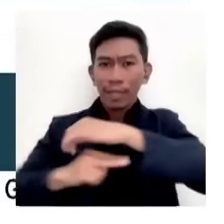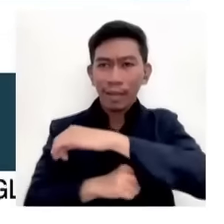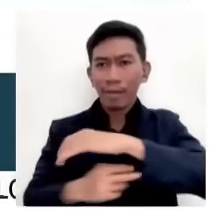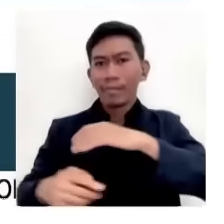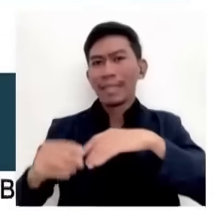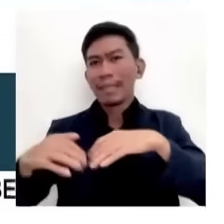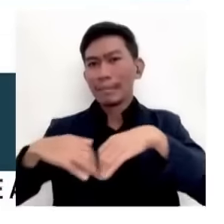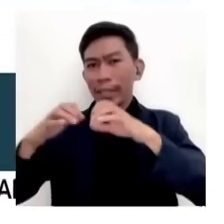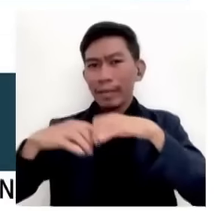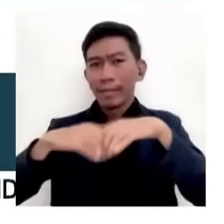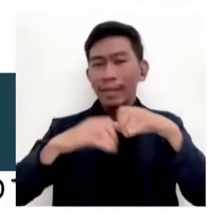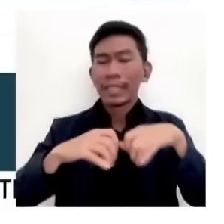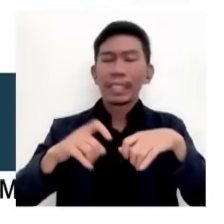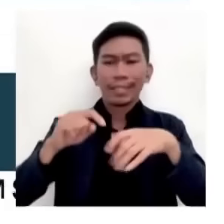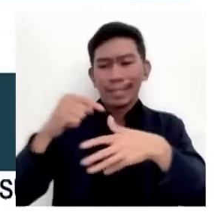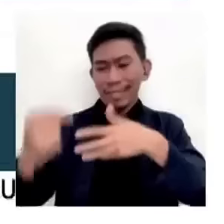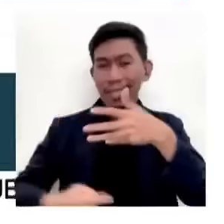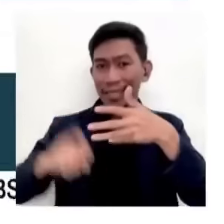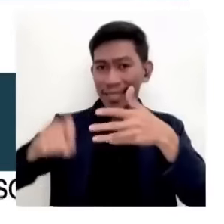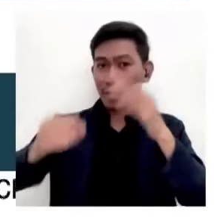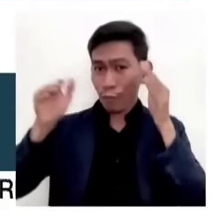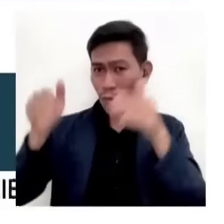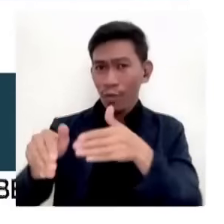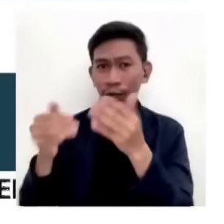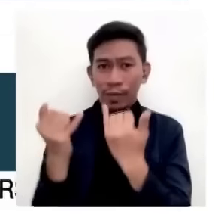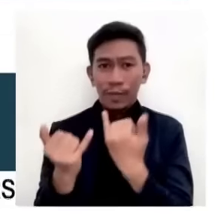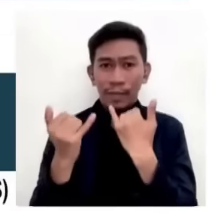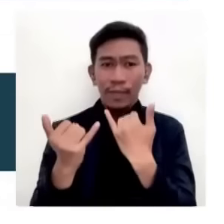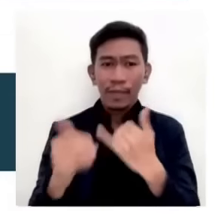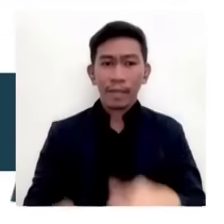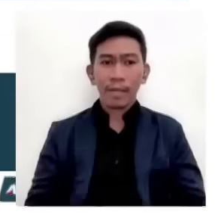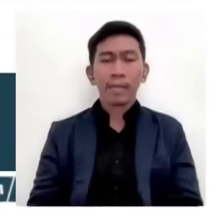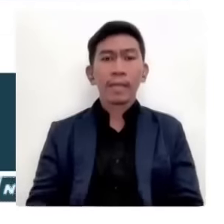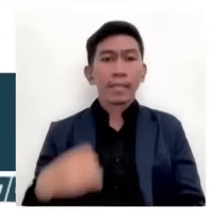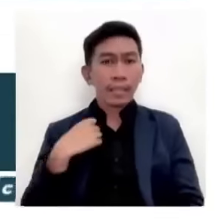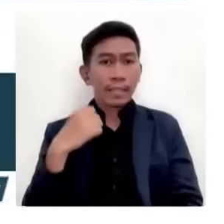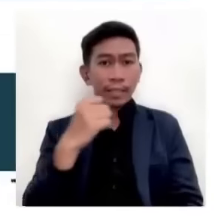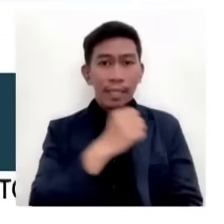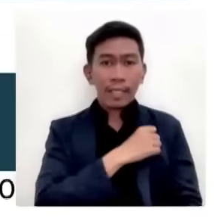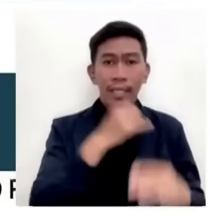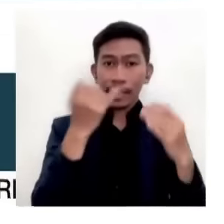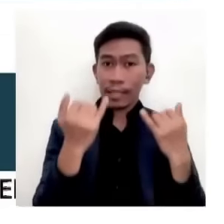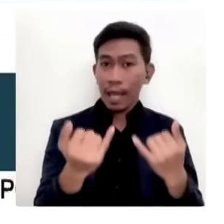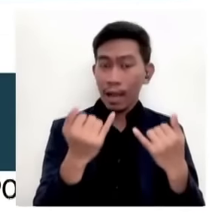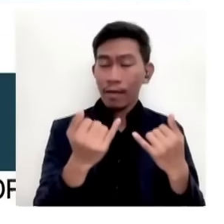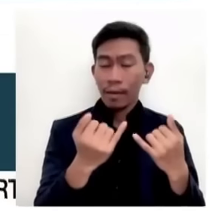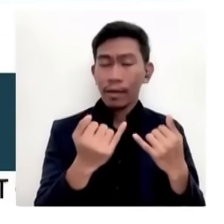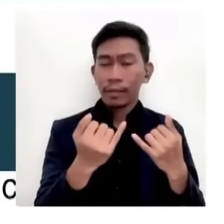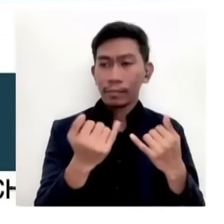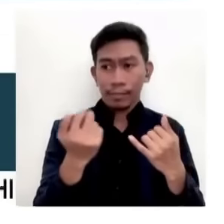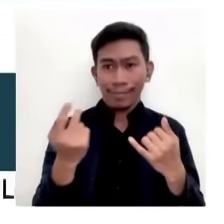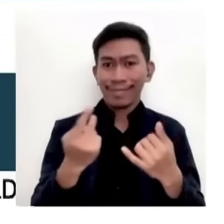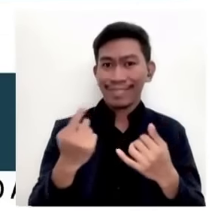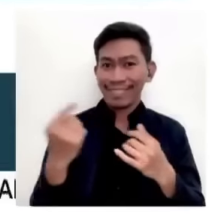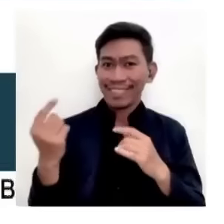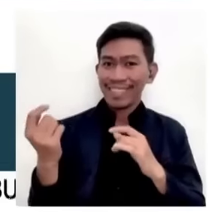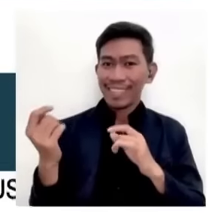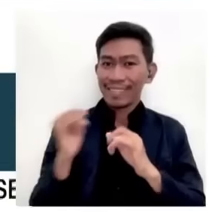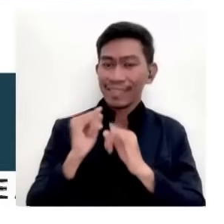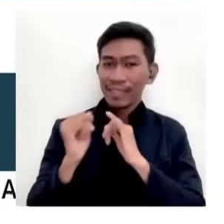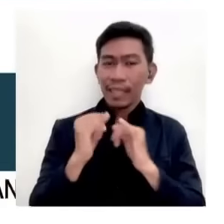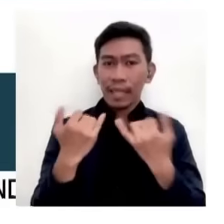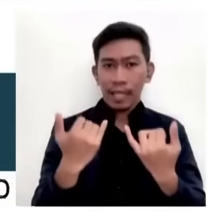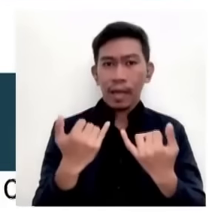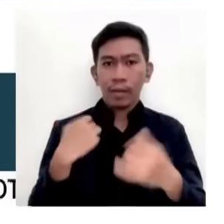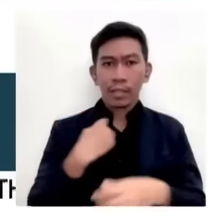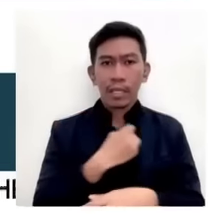should be working on at this time. Mm. Right now in the Senate, as we speak, we are having our hearing right now on